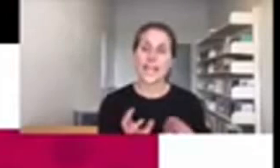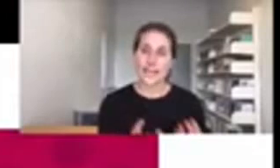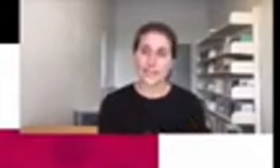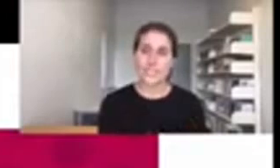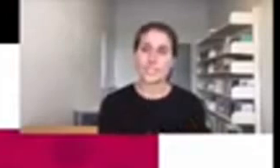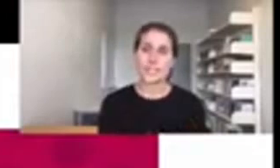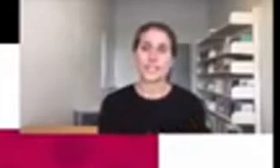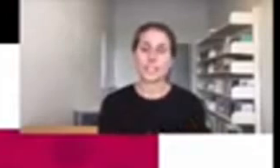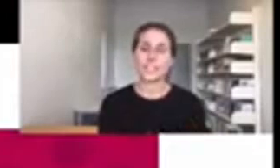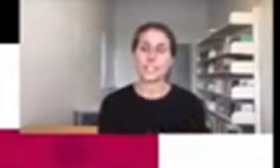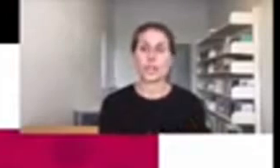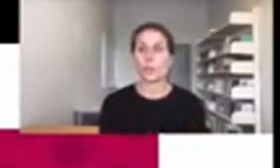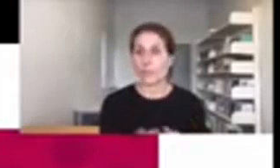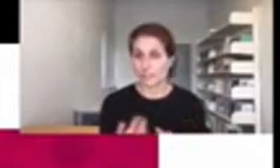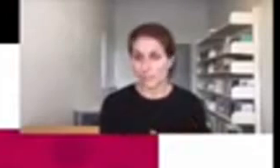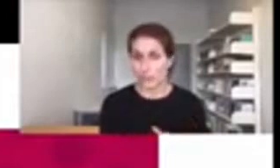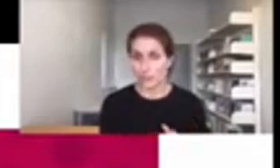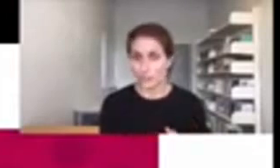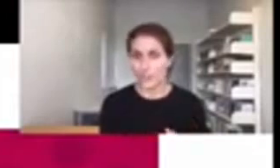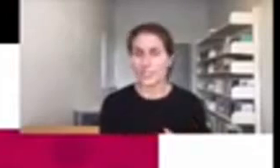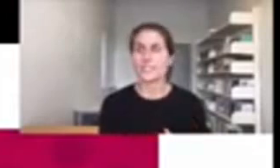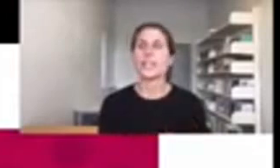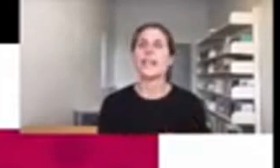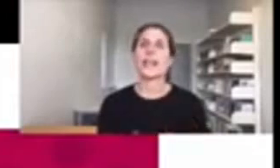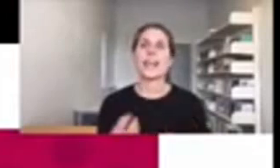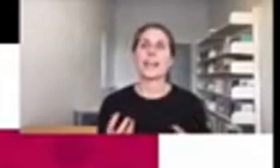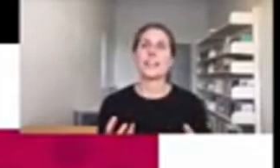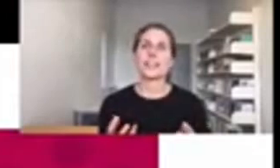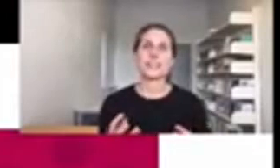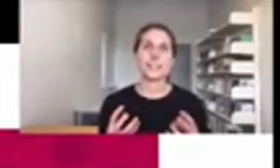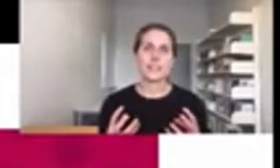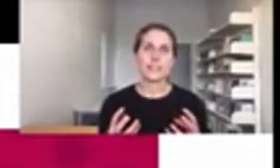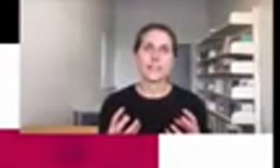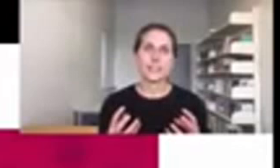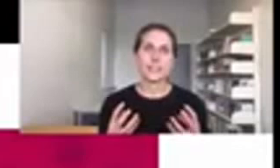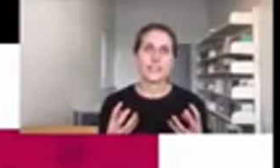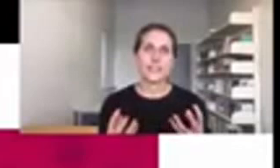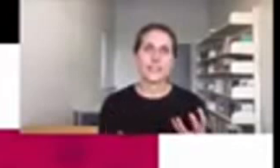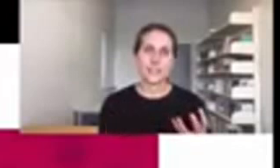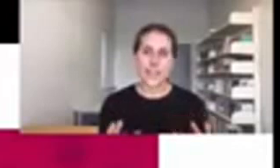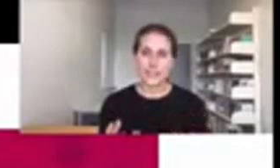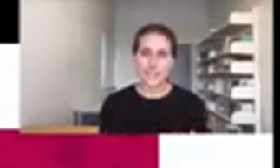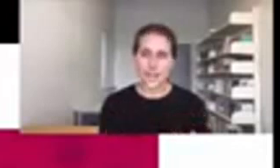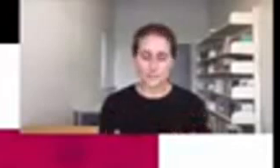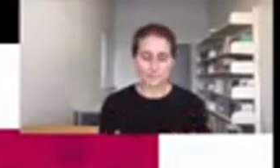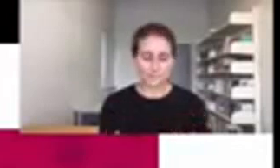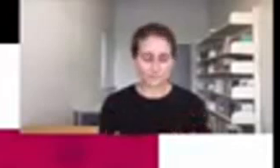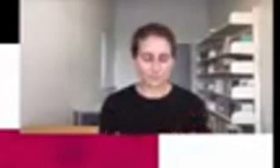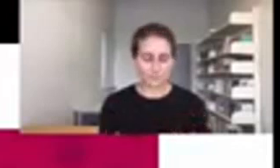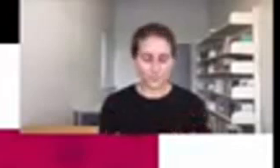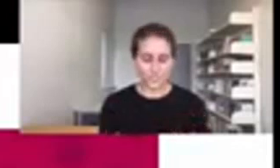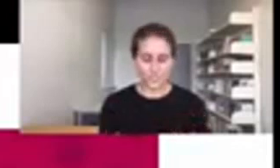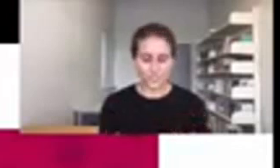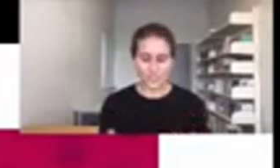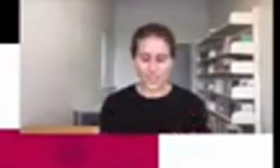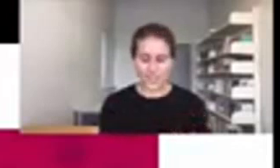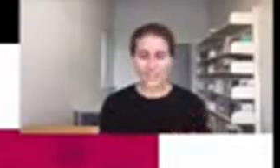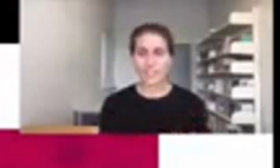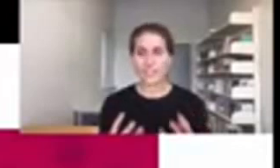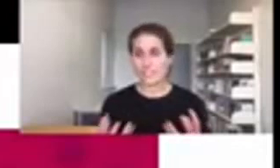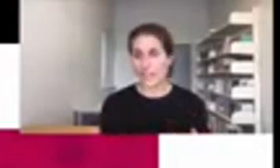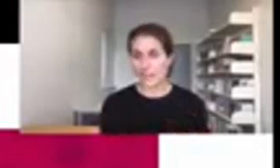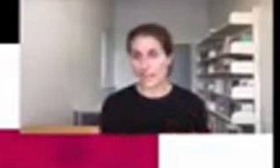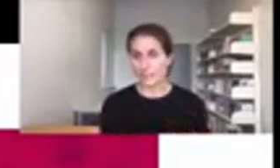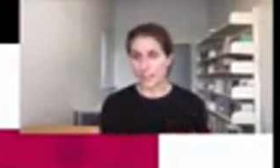device and an internet connection at home and those who didn't. And I think that